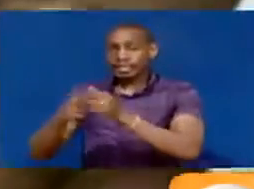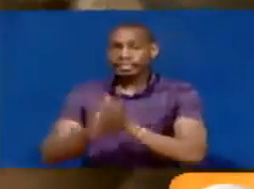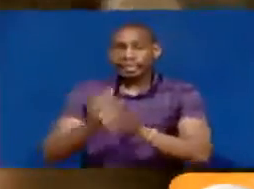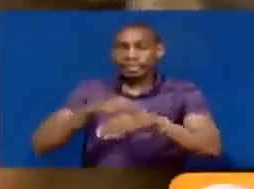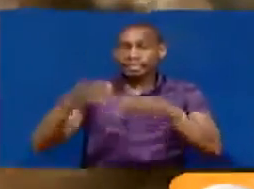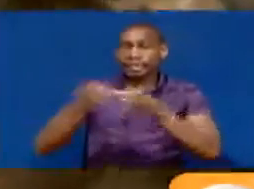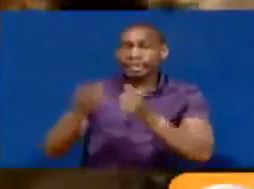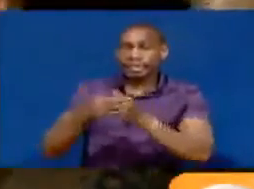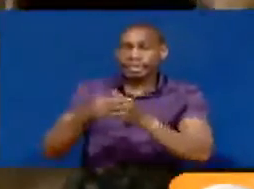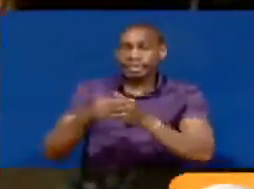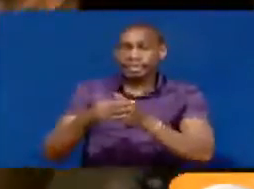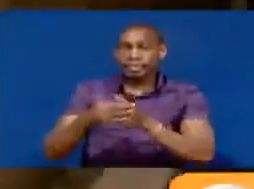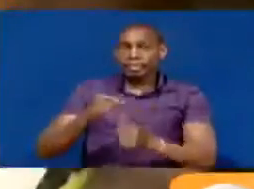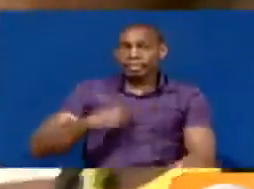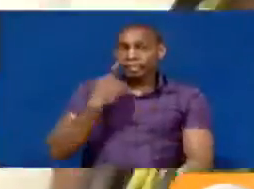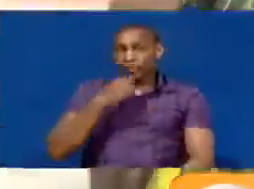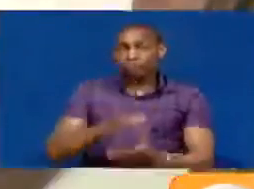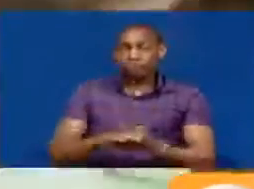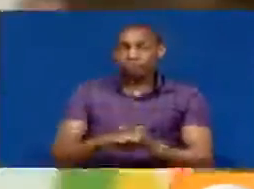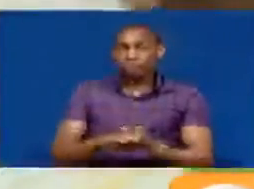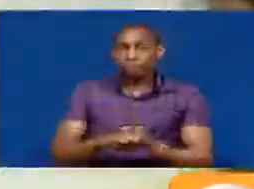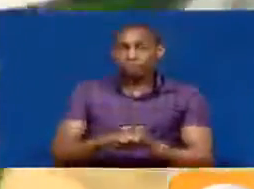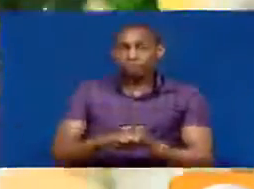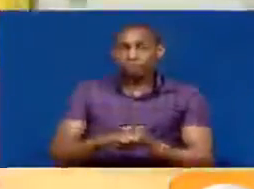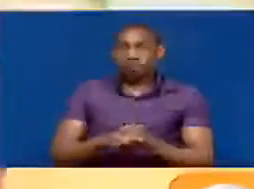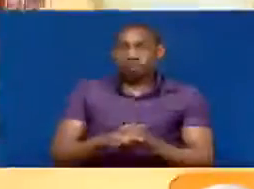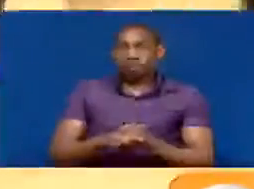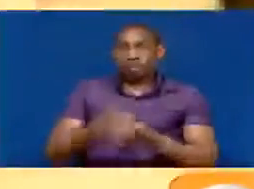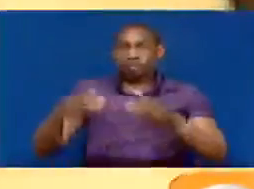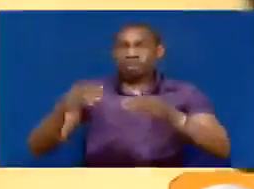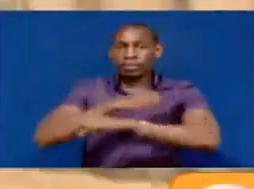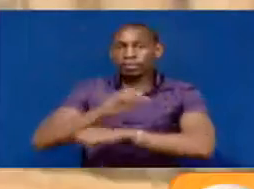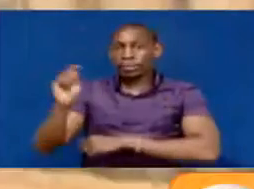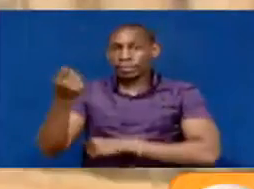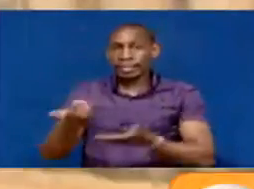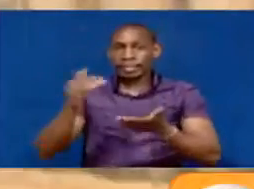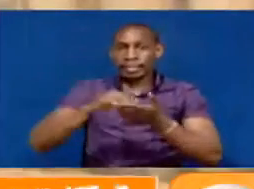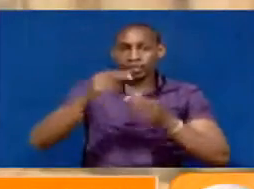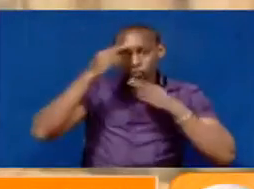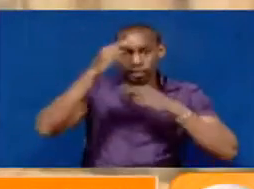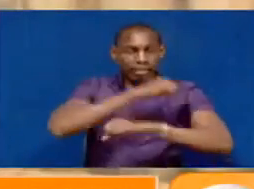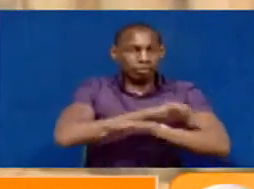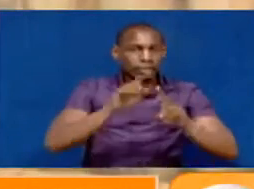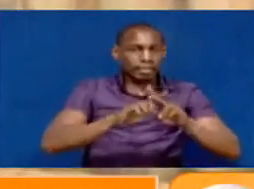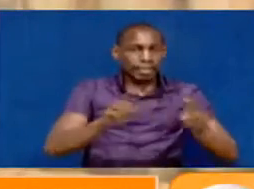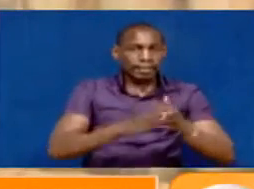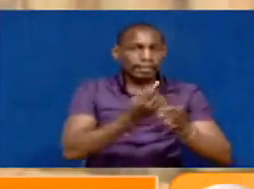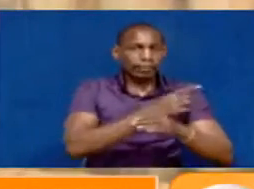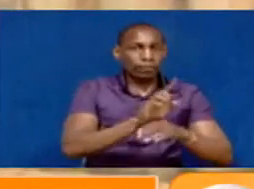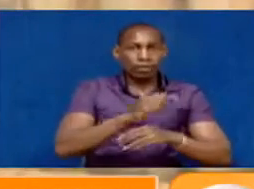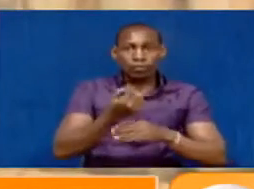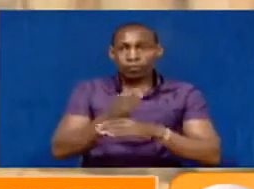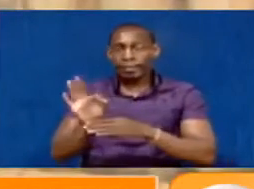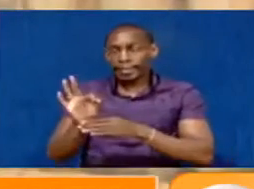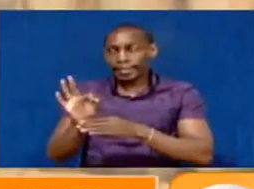in class 8, I was the school head girl, or rather president. Again in high school, from form 1 to